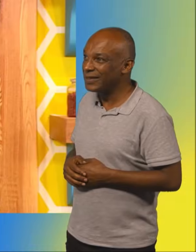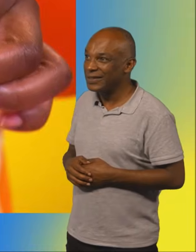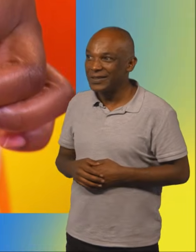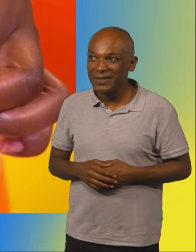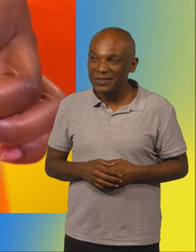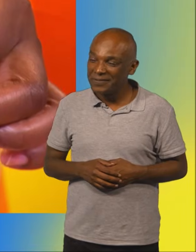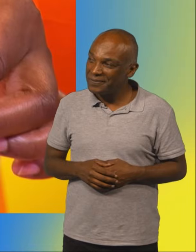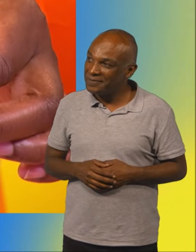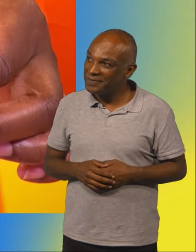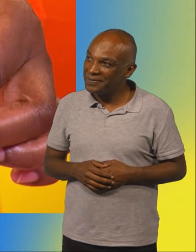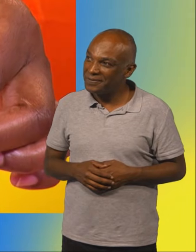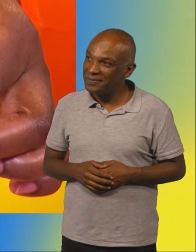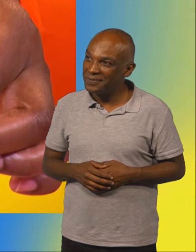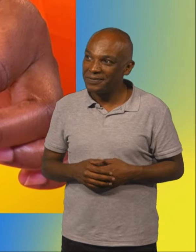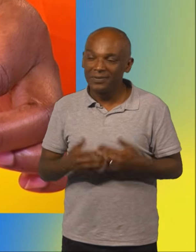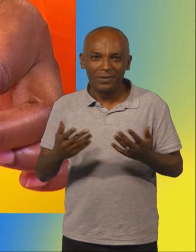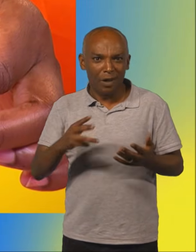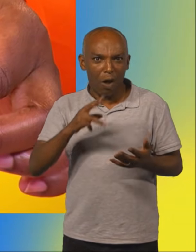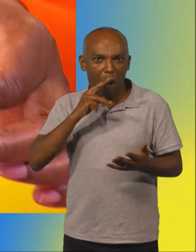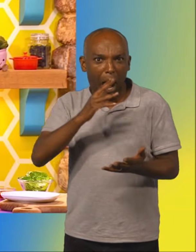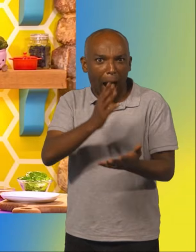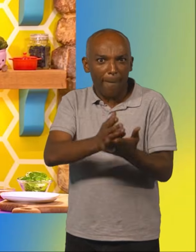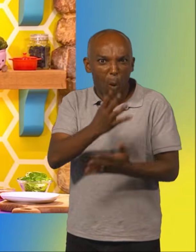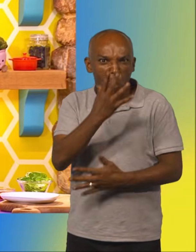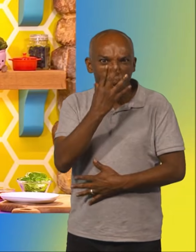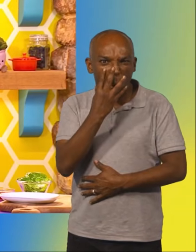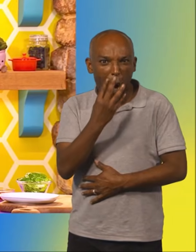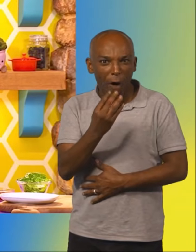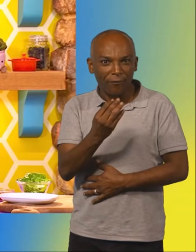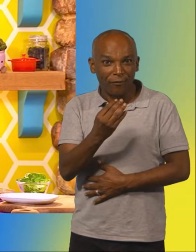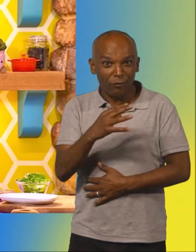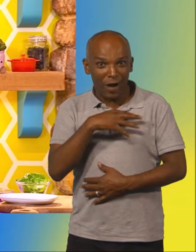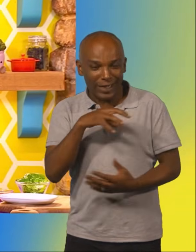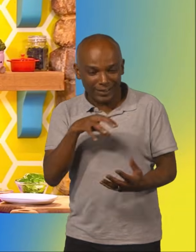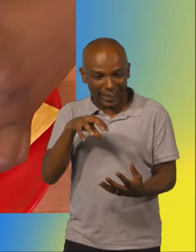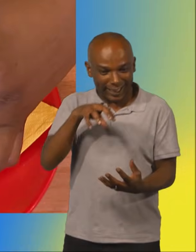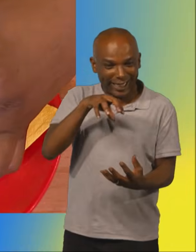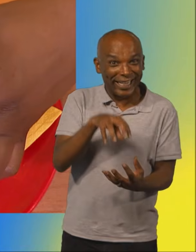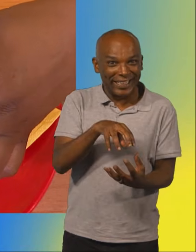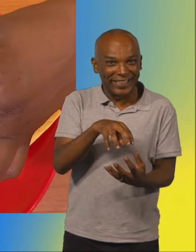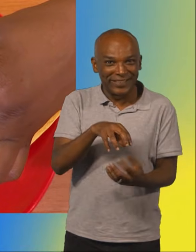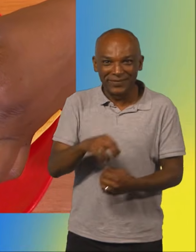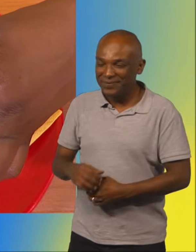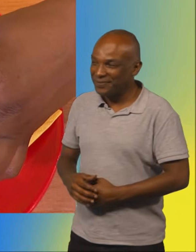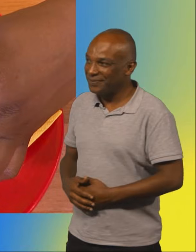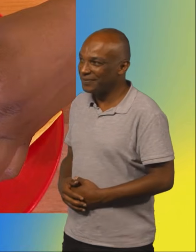They look very wolfy. Let's put them on top of the burger.